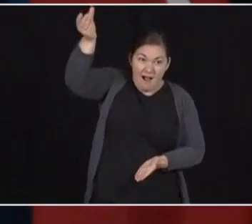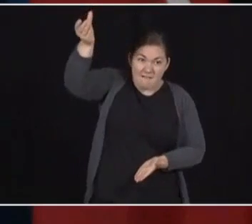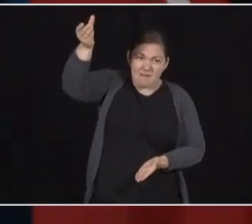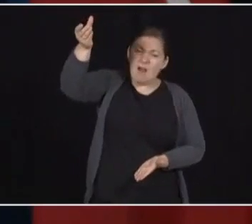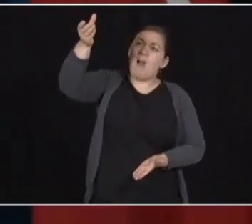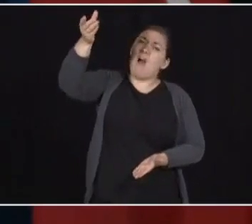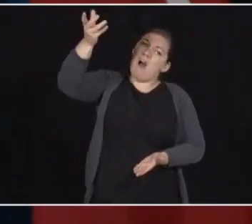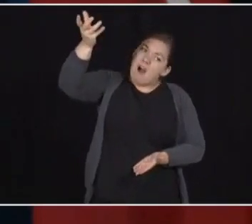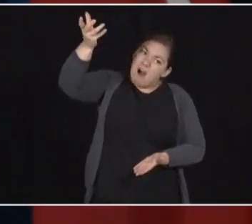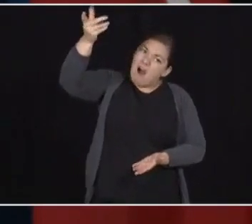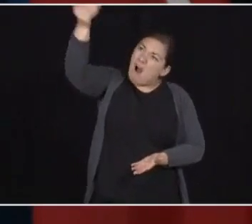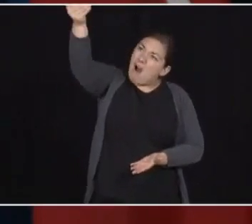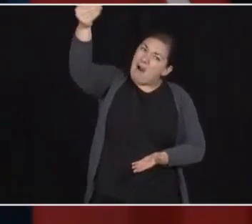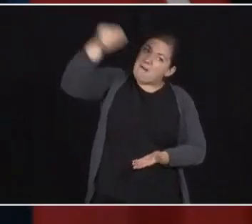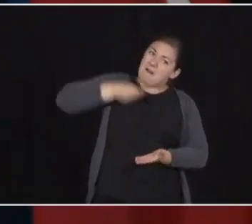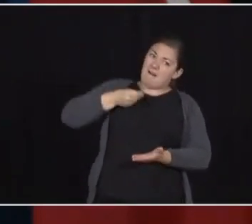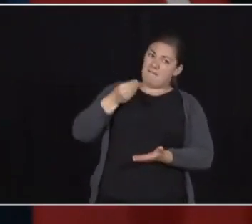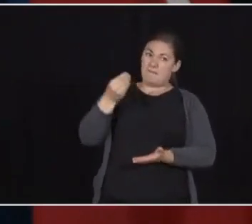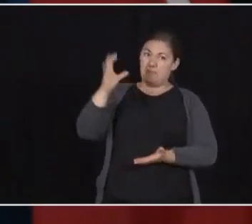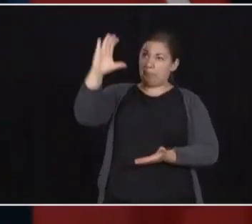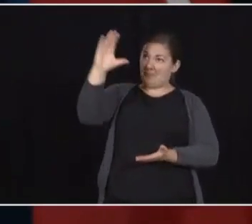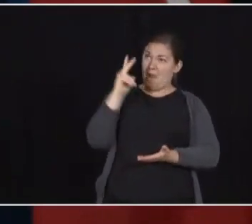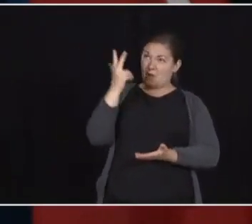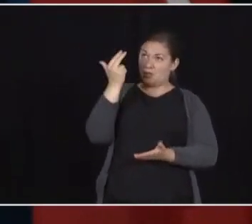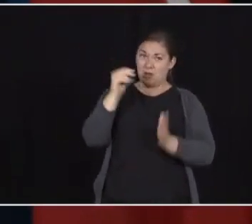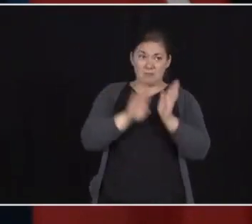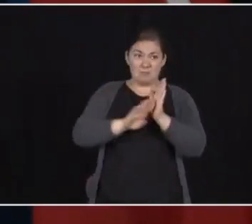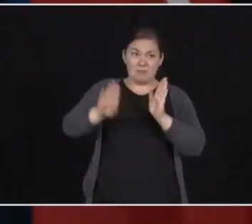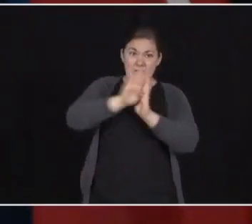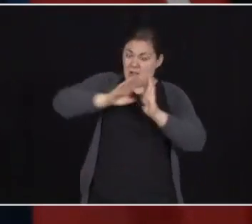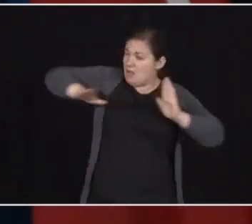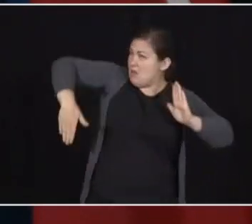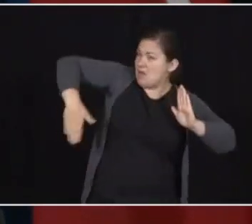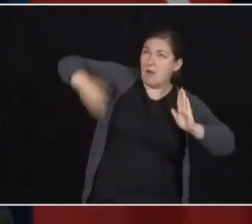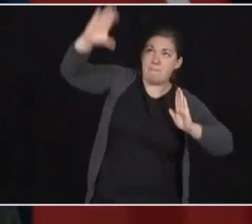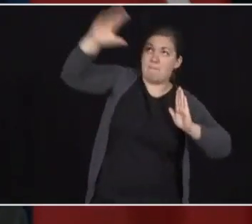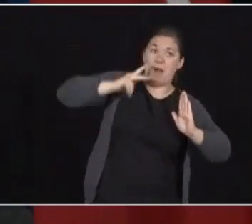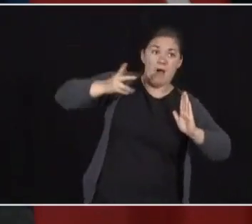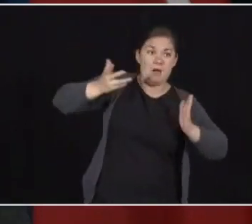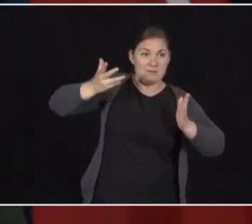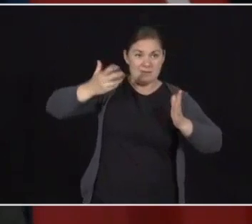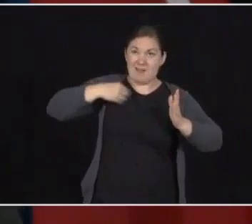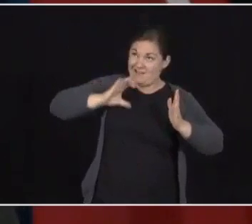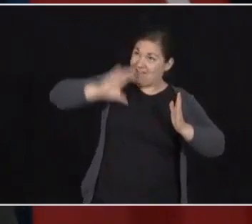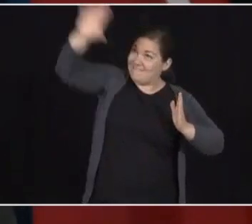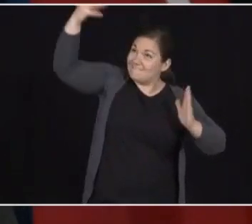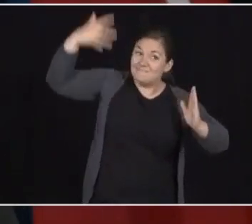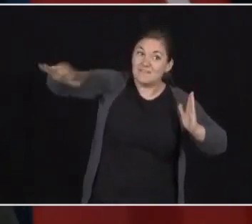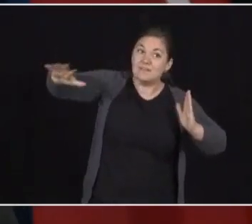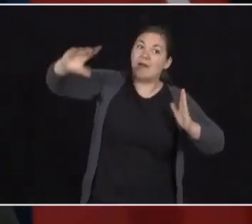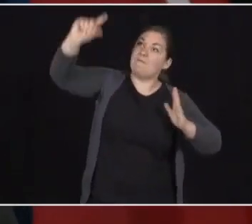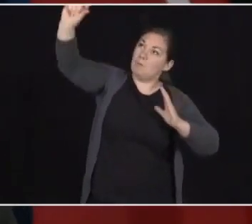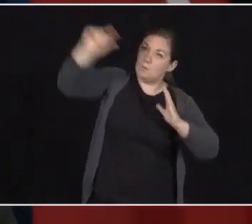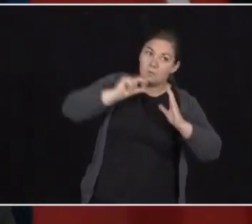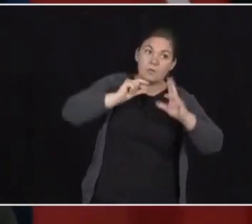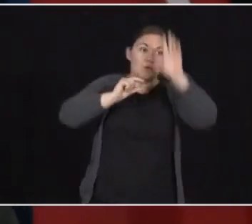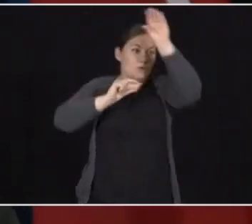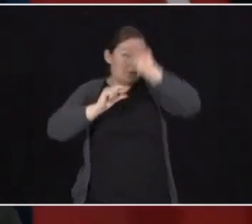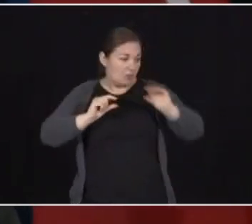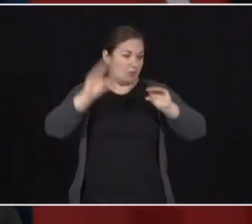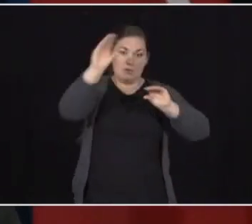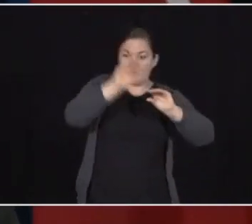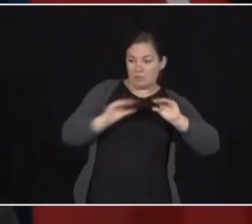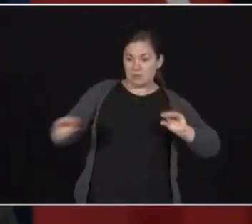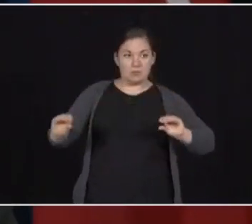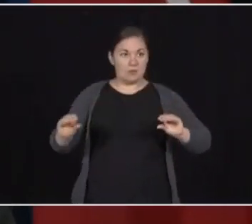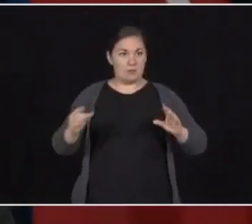$13 billion on those transfer payments. So, and I have no problem helping other provinces, but again, your hard-earned tax dollars,